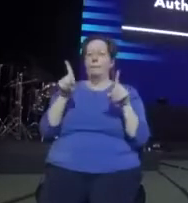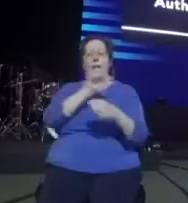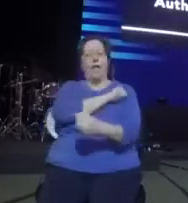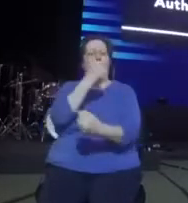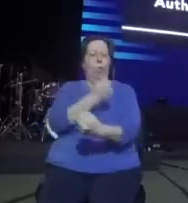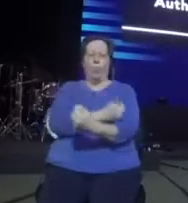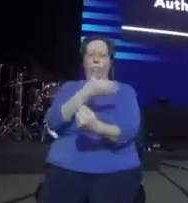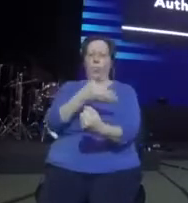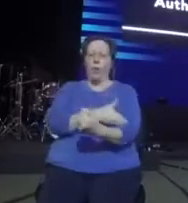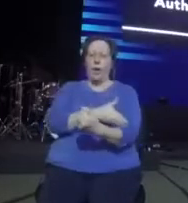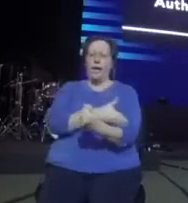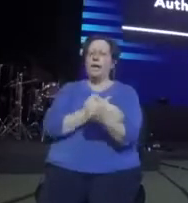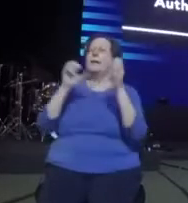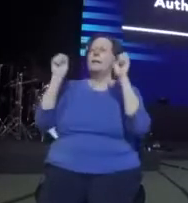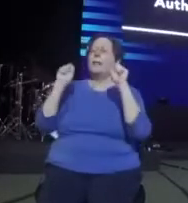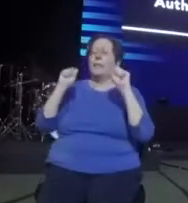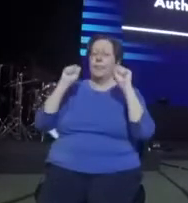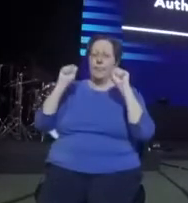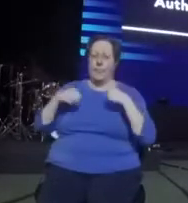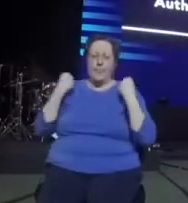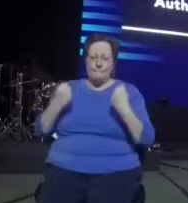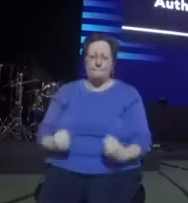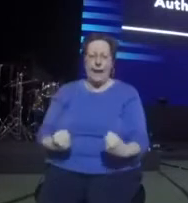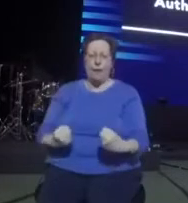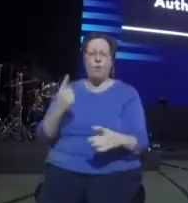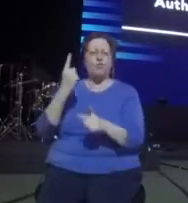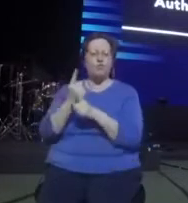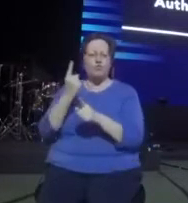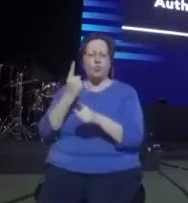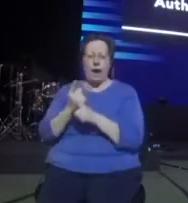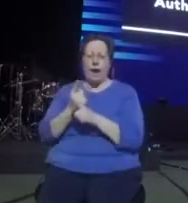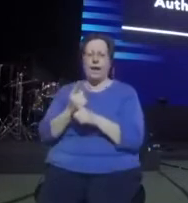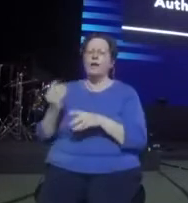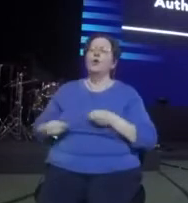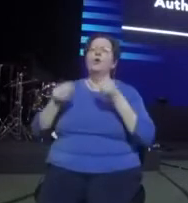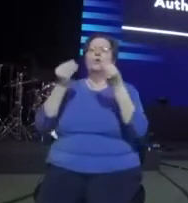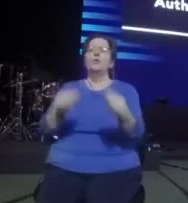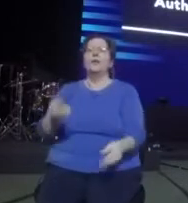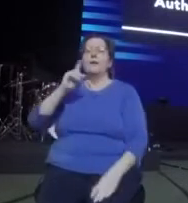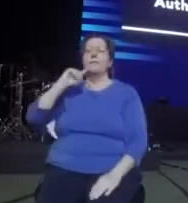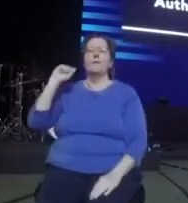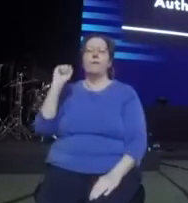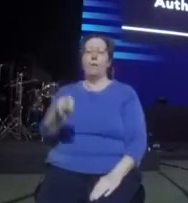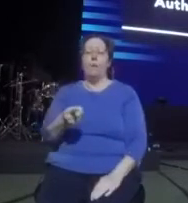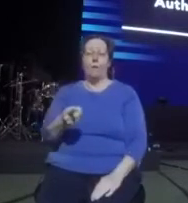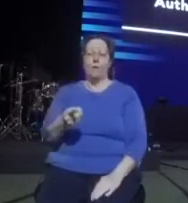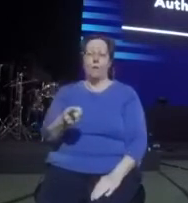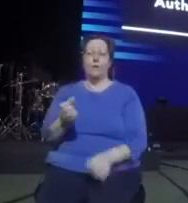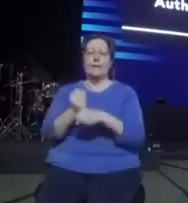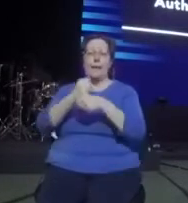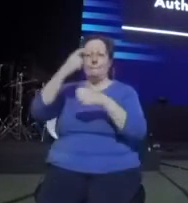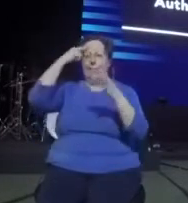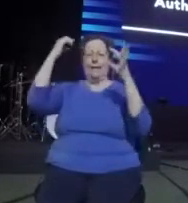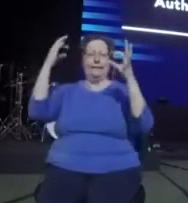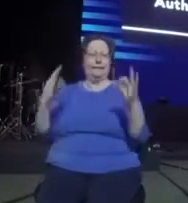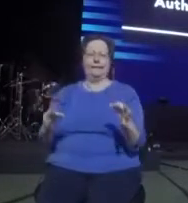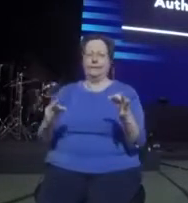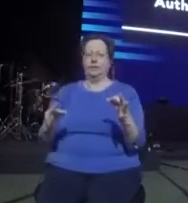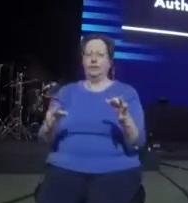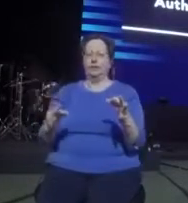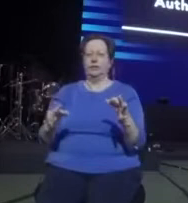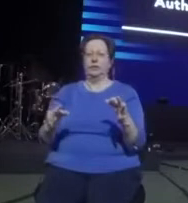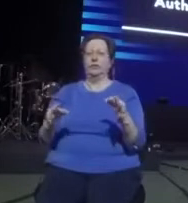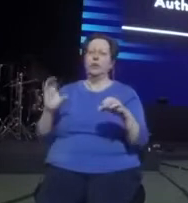Authority, the power or right to give orders and make decisions